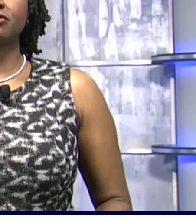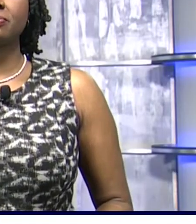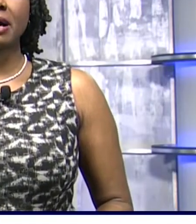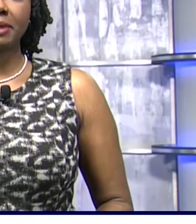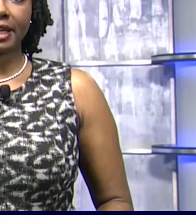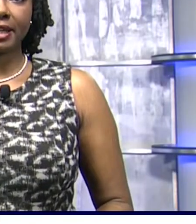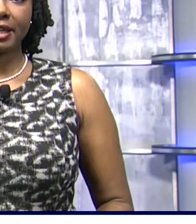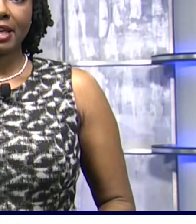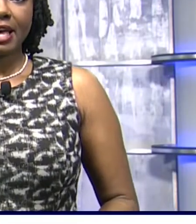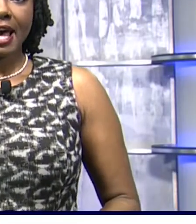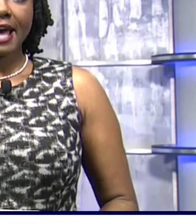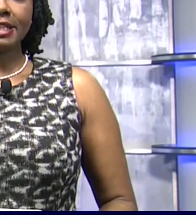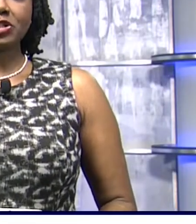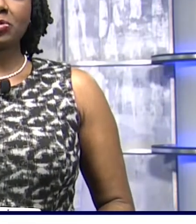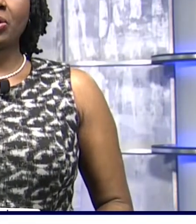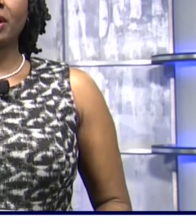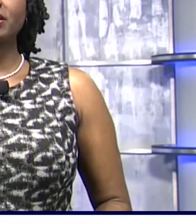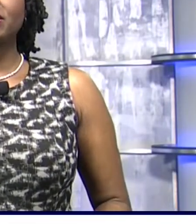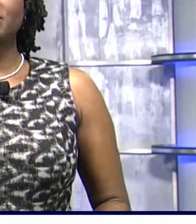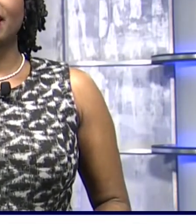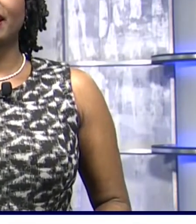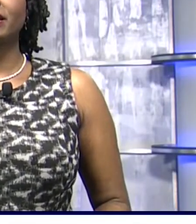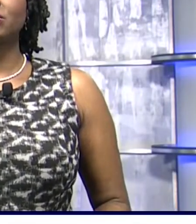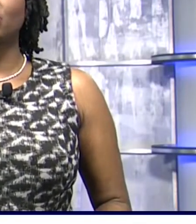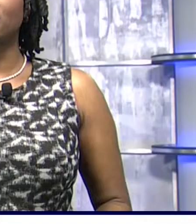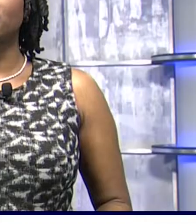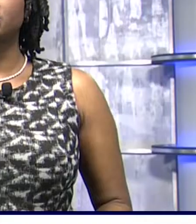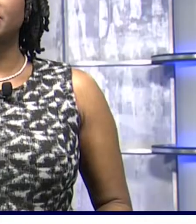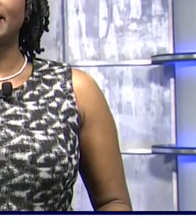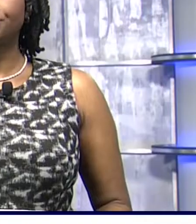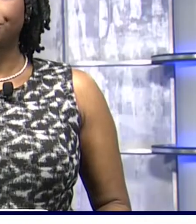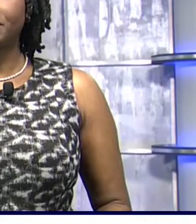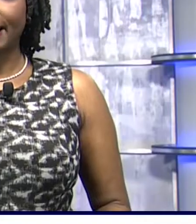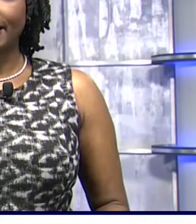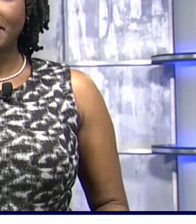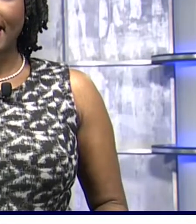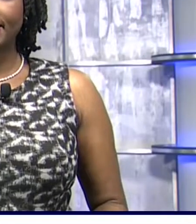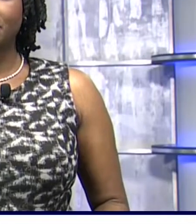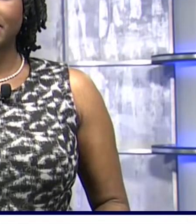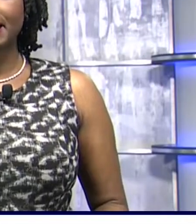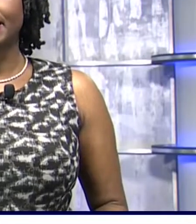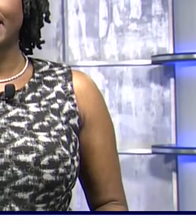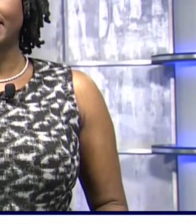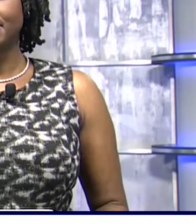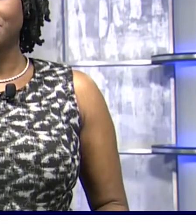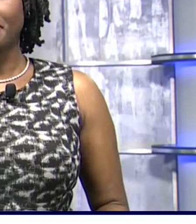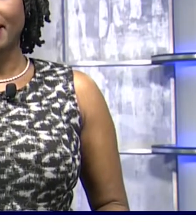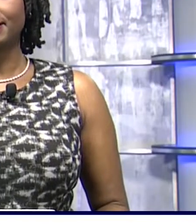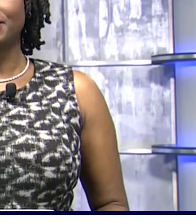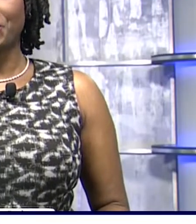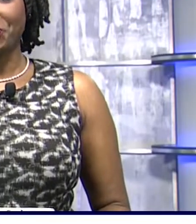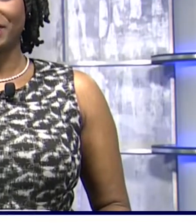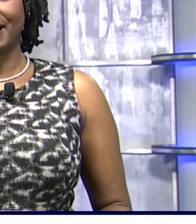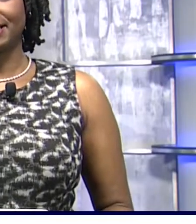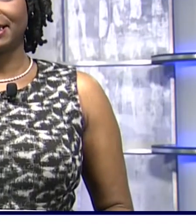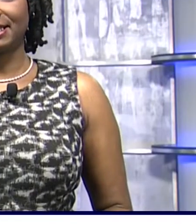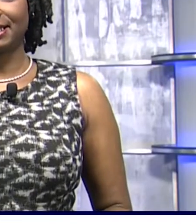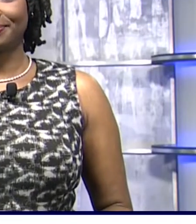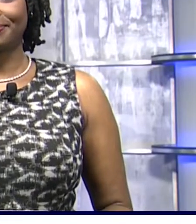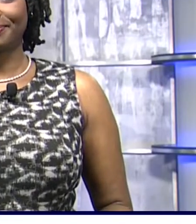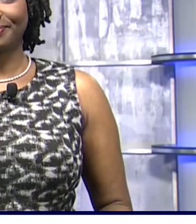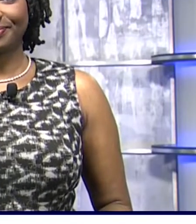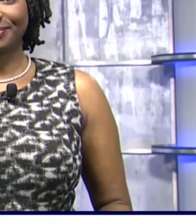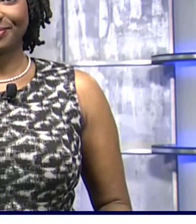the general public. And in sports, today is World Playthrough Day, and it was dedicated to combating